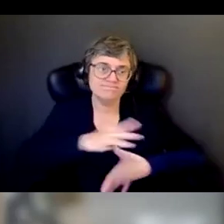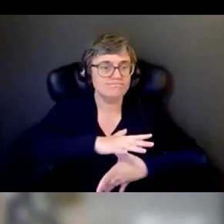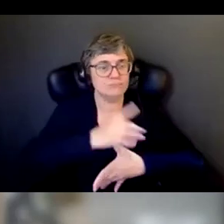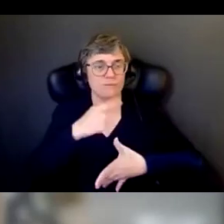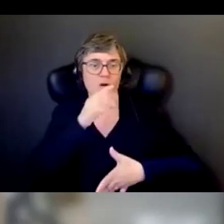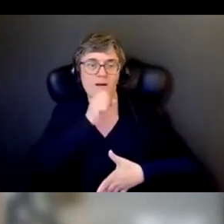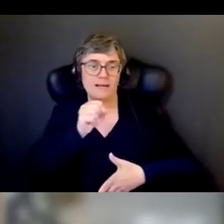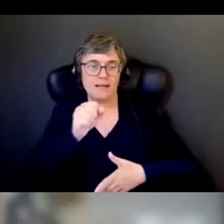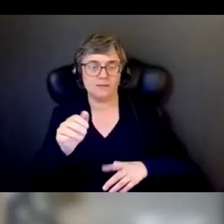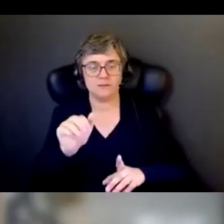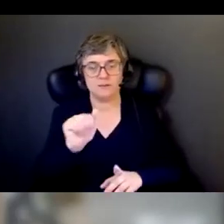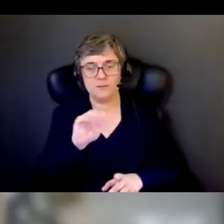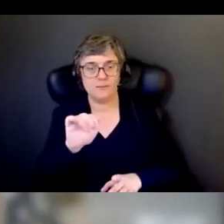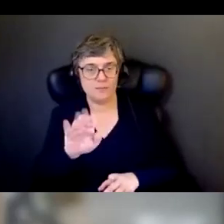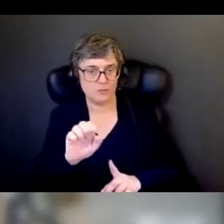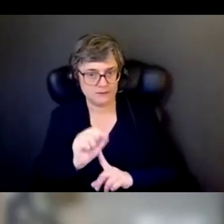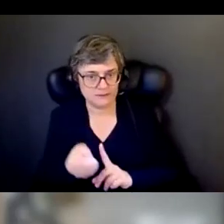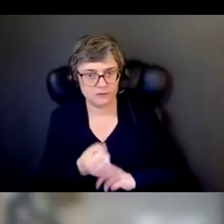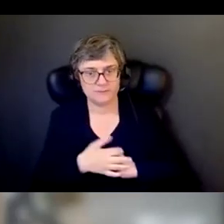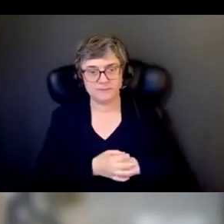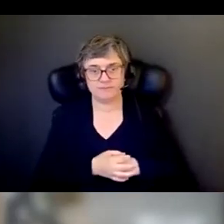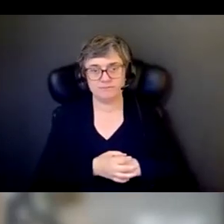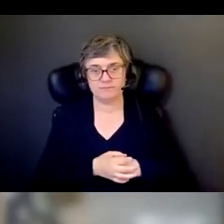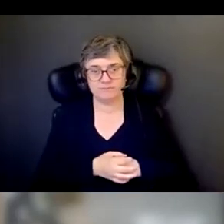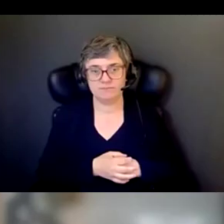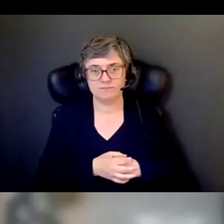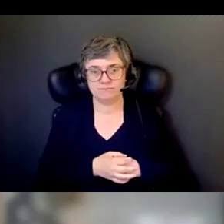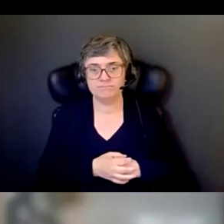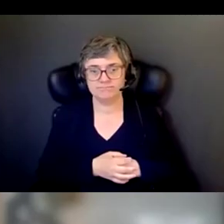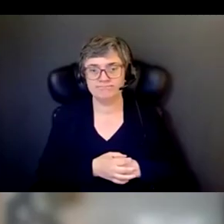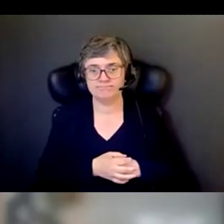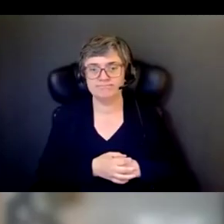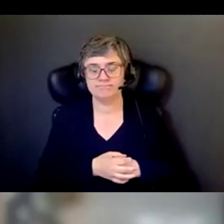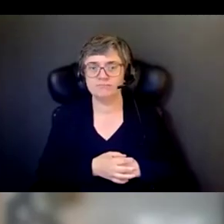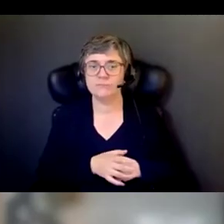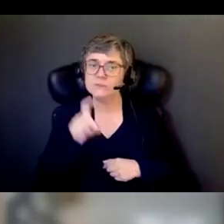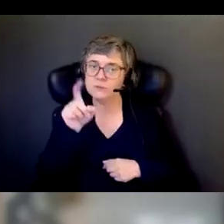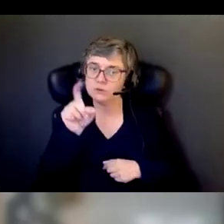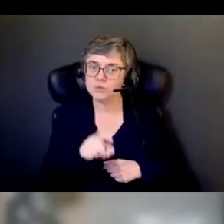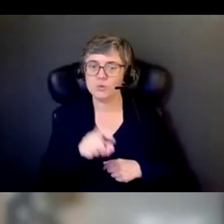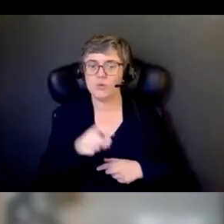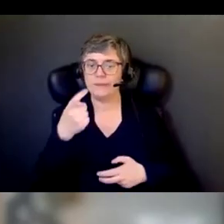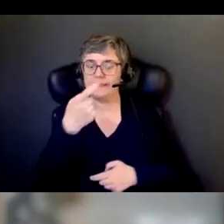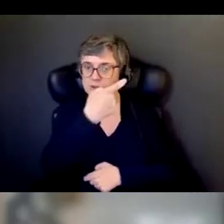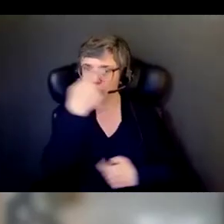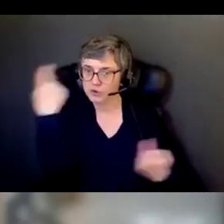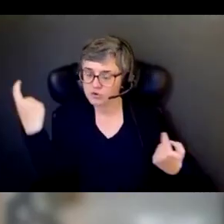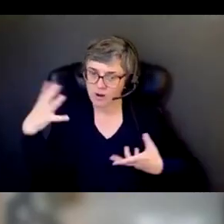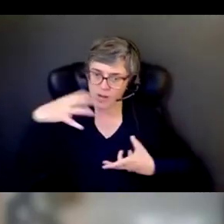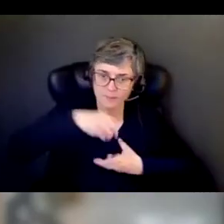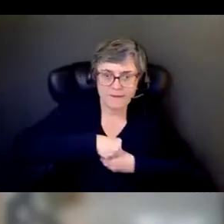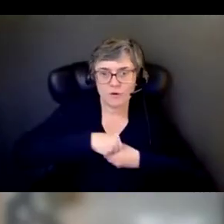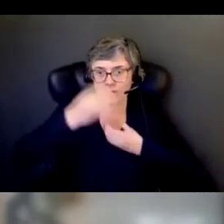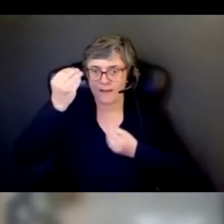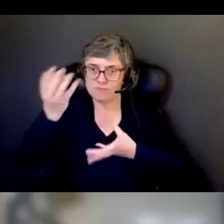adults. Addressing it requires a coordinated, trauma-informed, relationship-based that brings